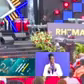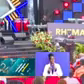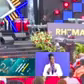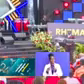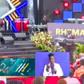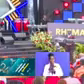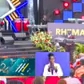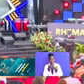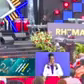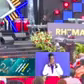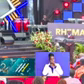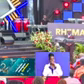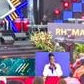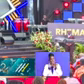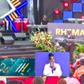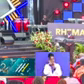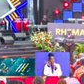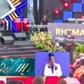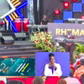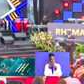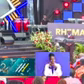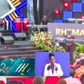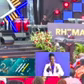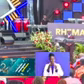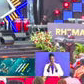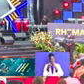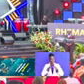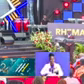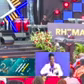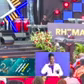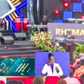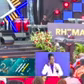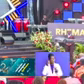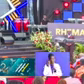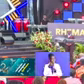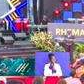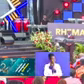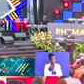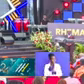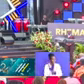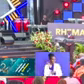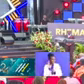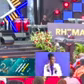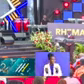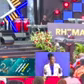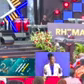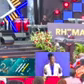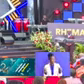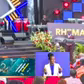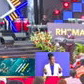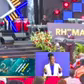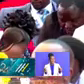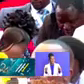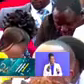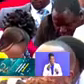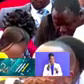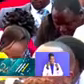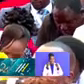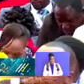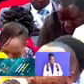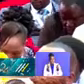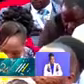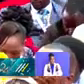engage in a certain aspect of spiritual battles am I speaking to somebody therefore